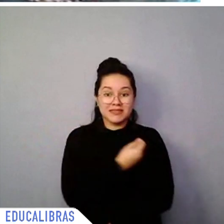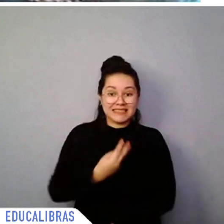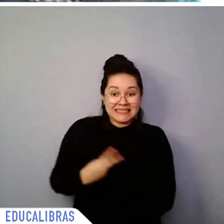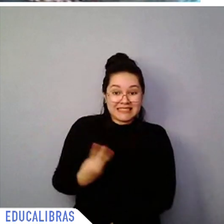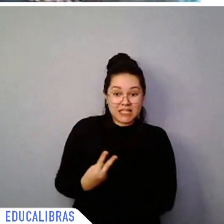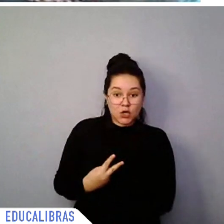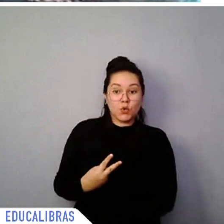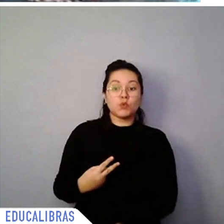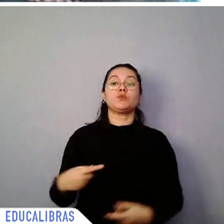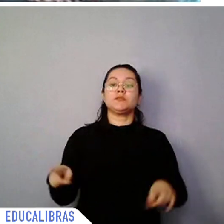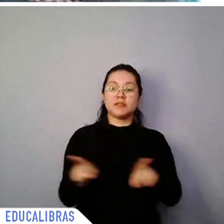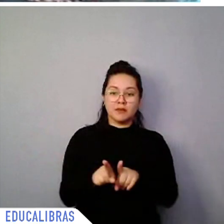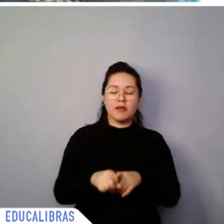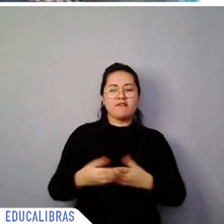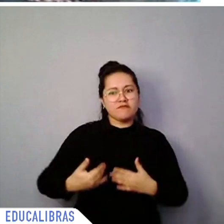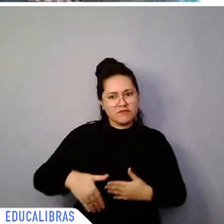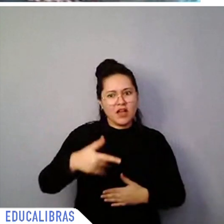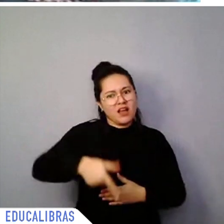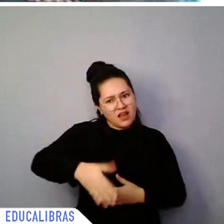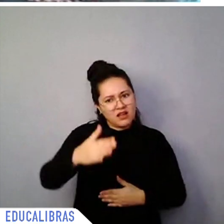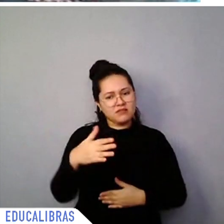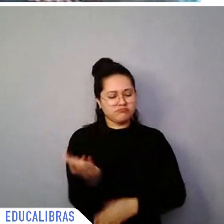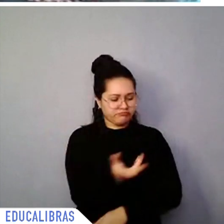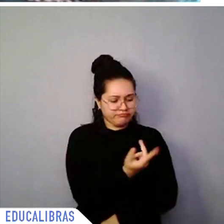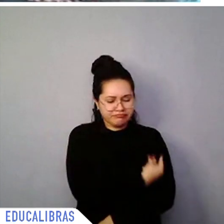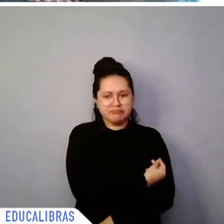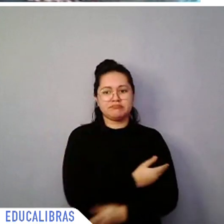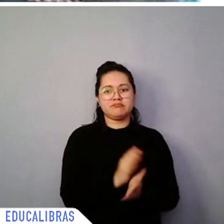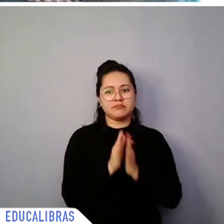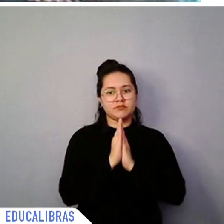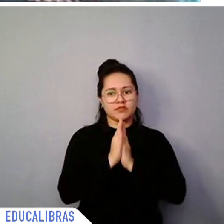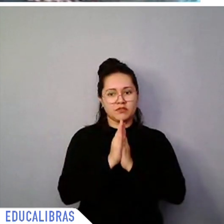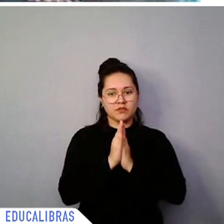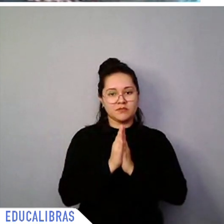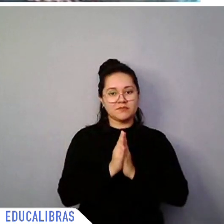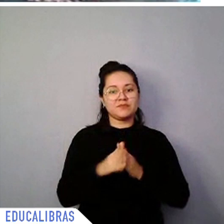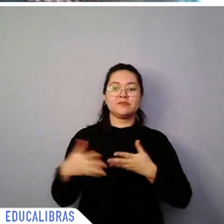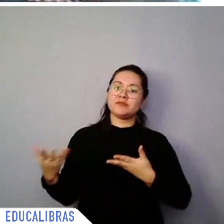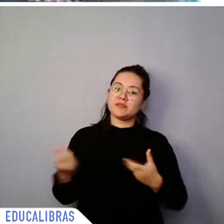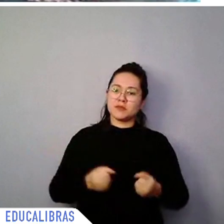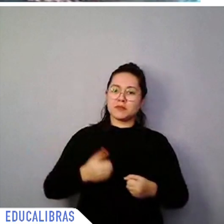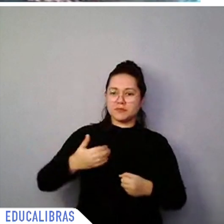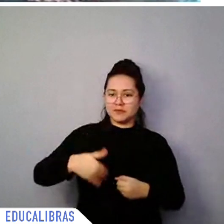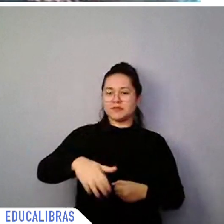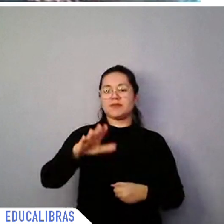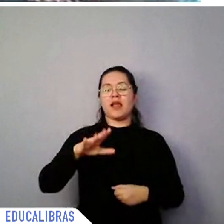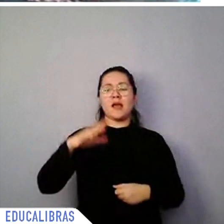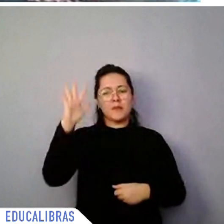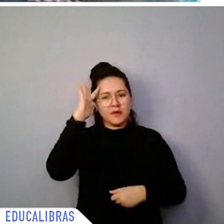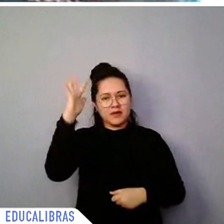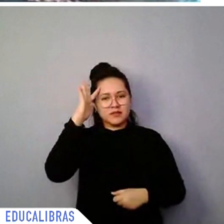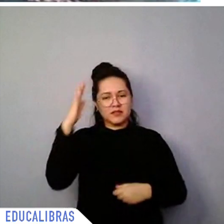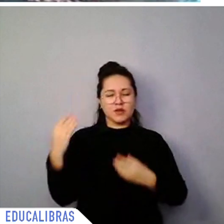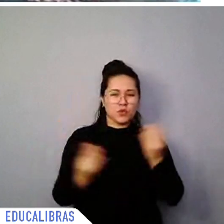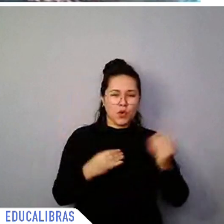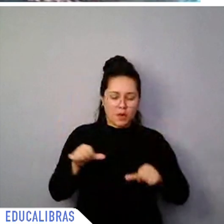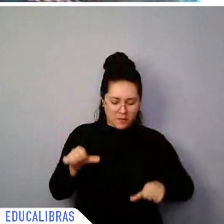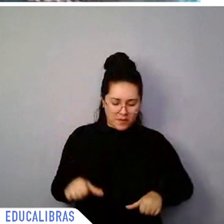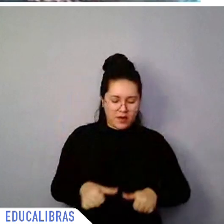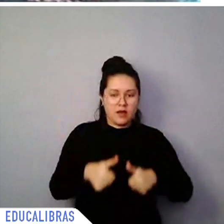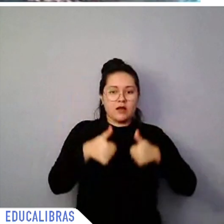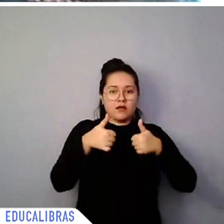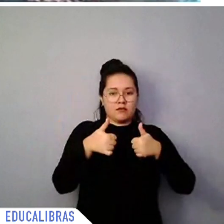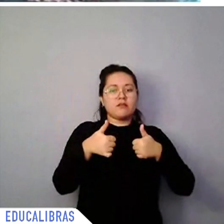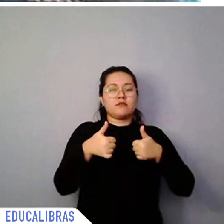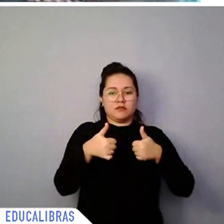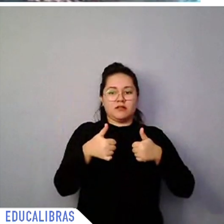go ahead, take your first shot, but don't forget, take your second shot, and then let's just move forward. Let's try to think on